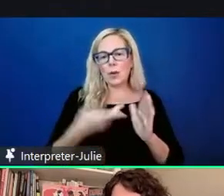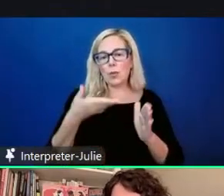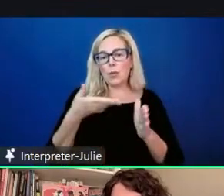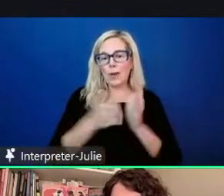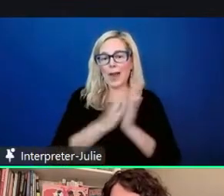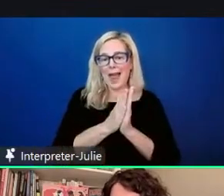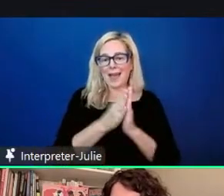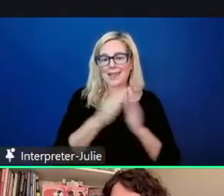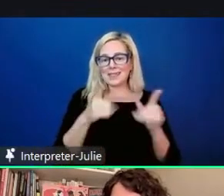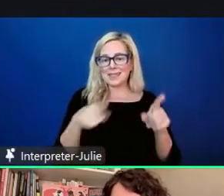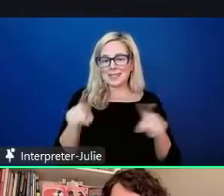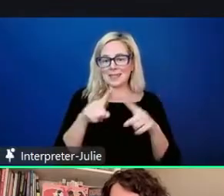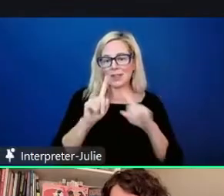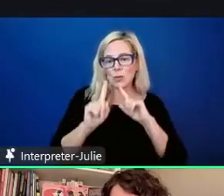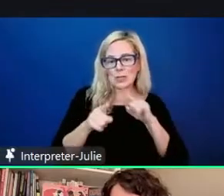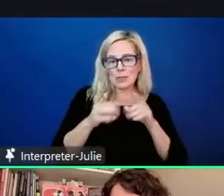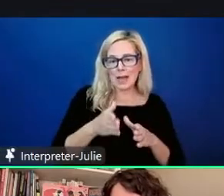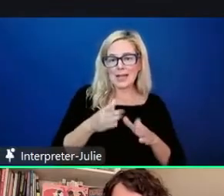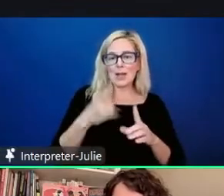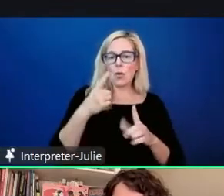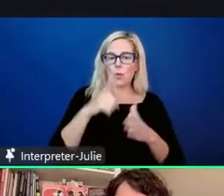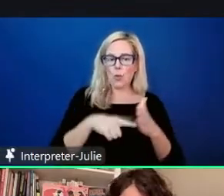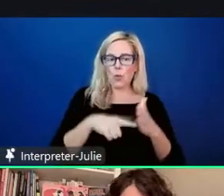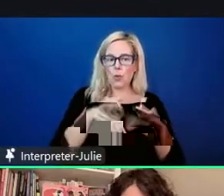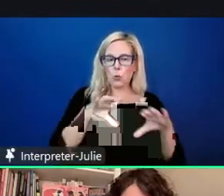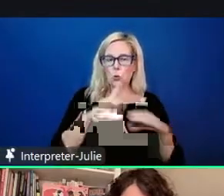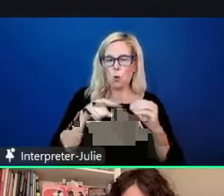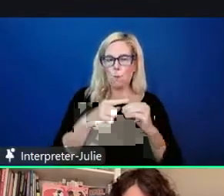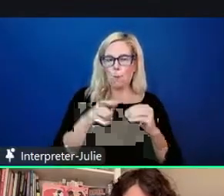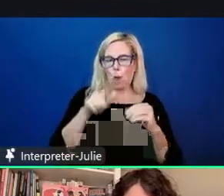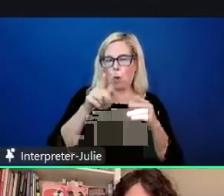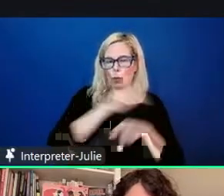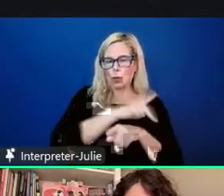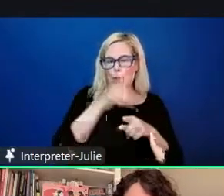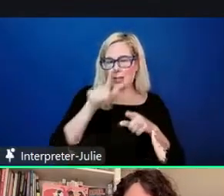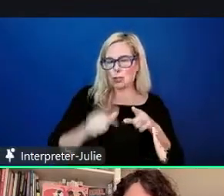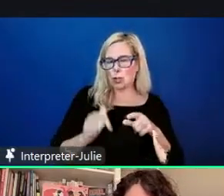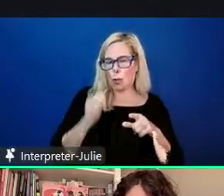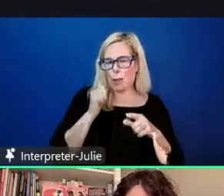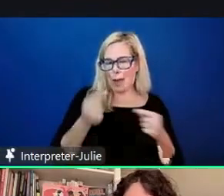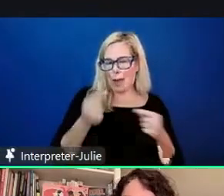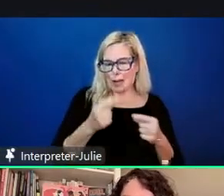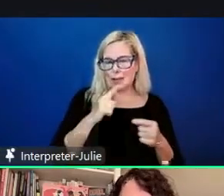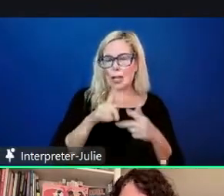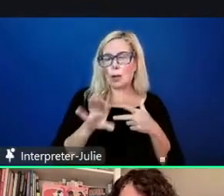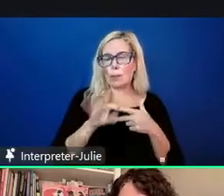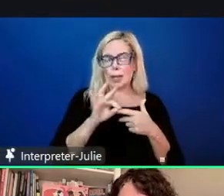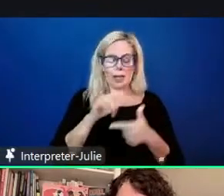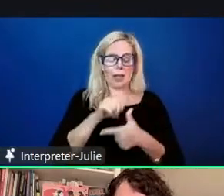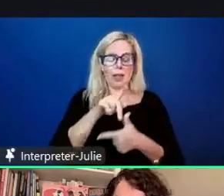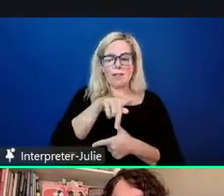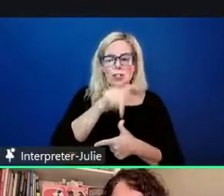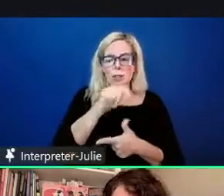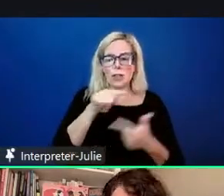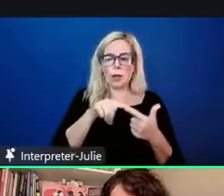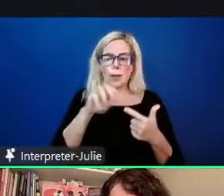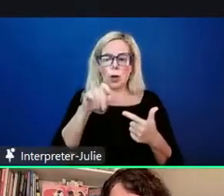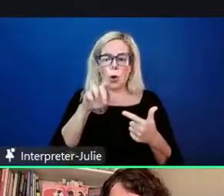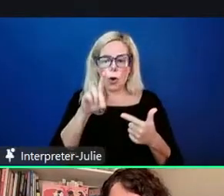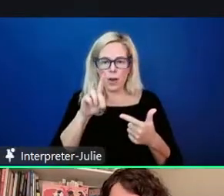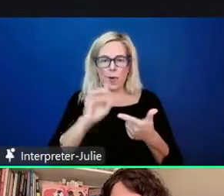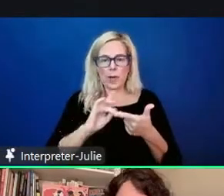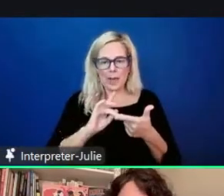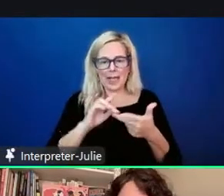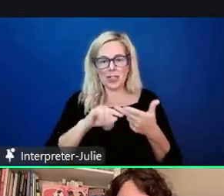they would do about the patient's low back pain, they could choose between physical therapy, opioid medication,